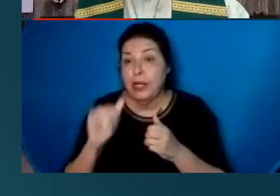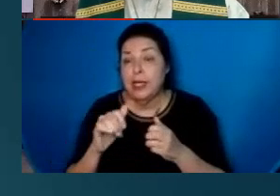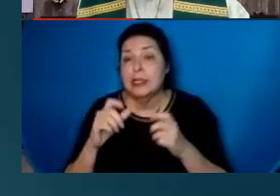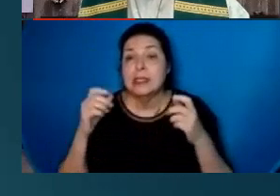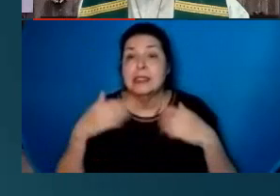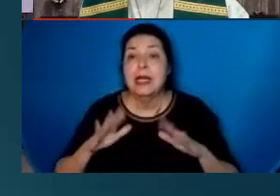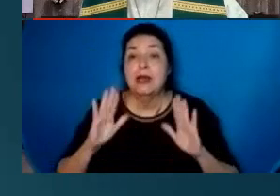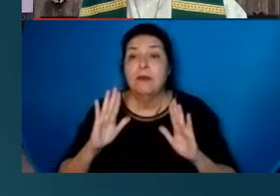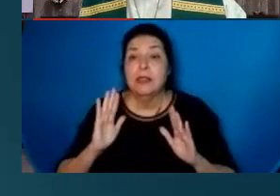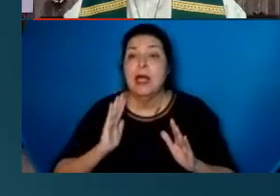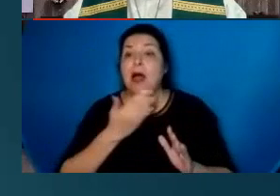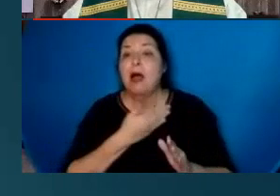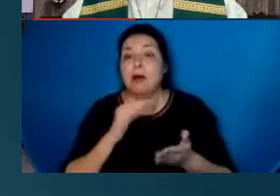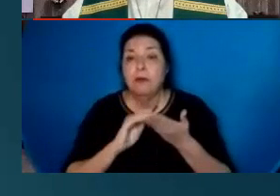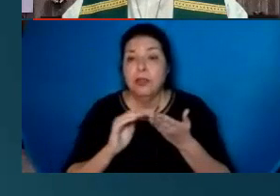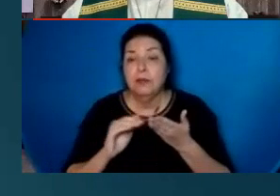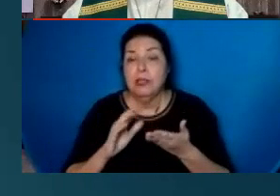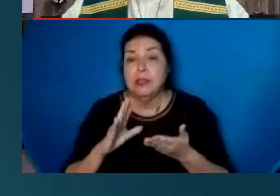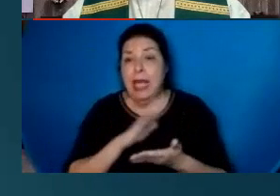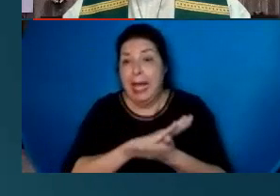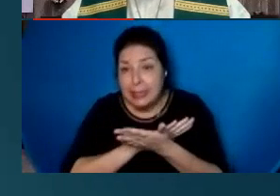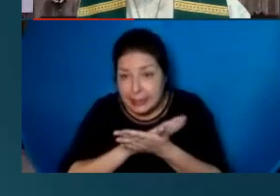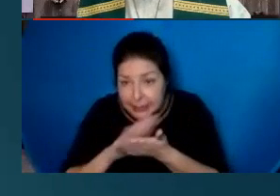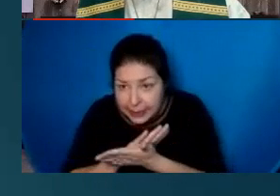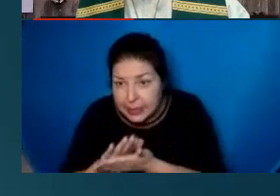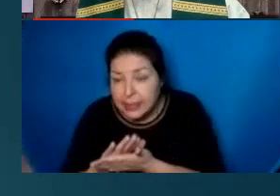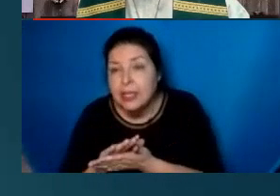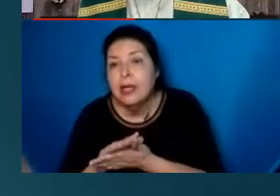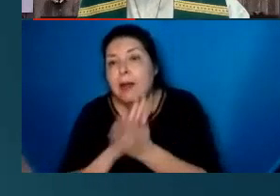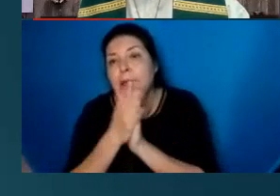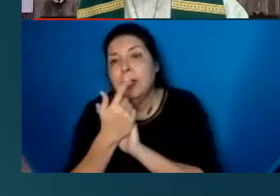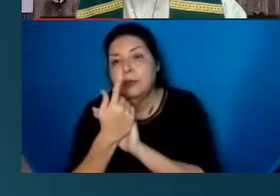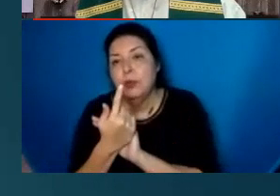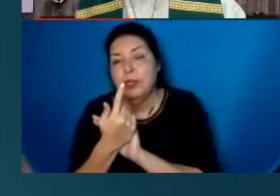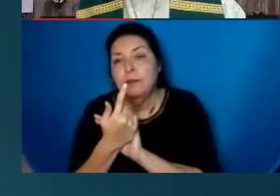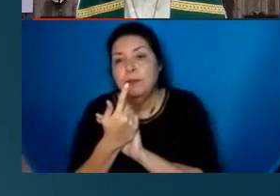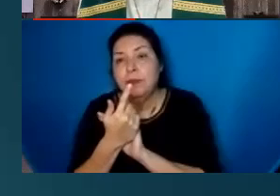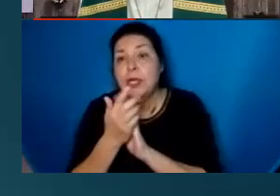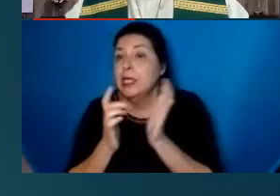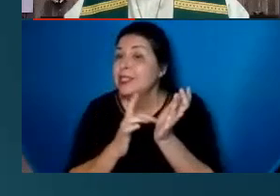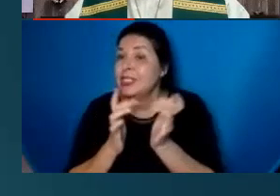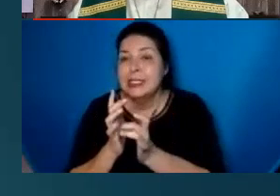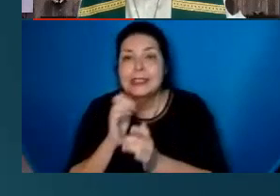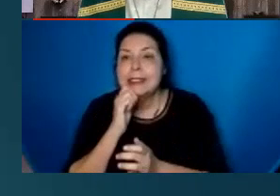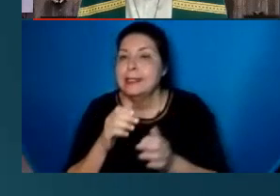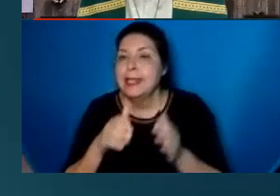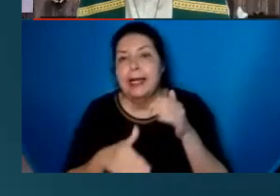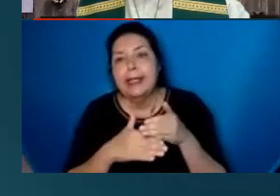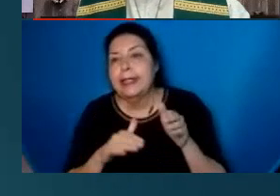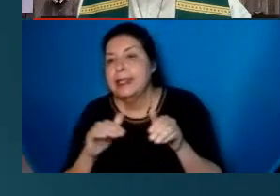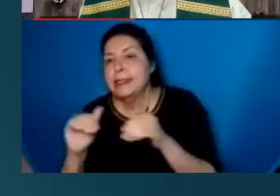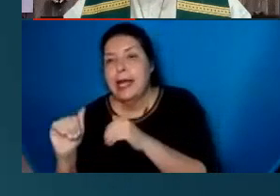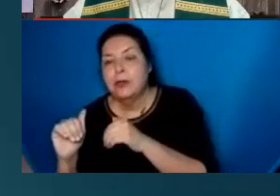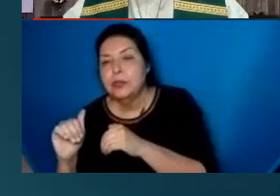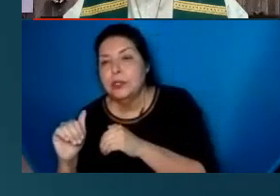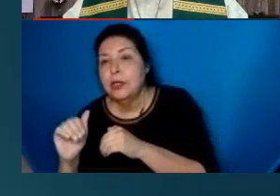our cleansing is won. Jesus does not drive us out as he did with the demon. Instead, He makes